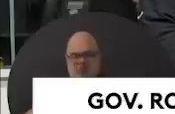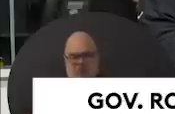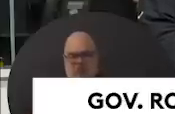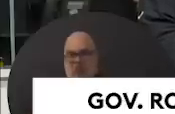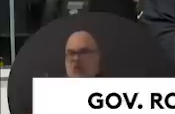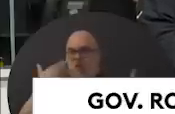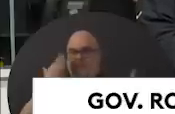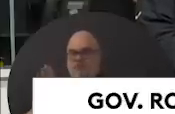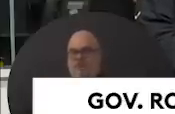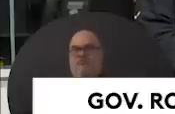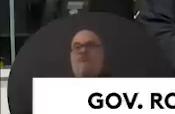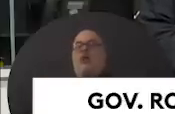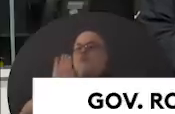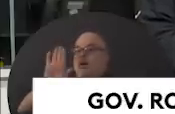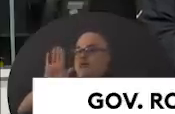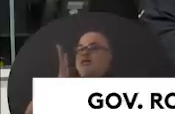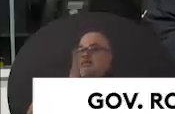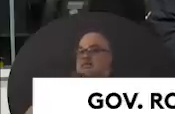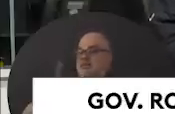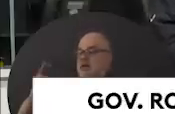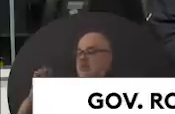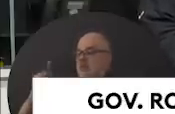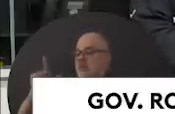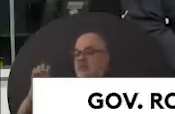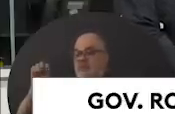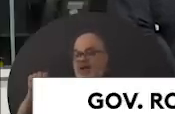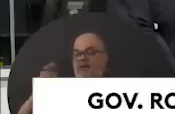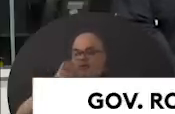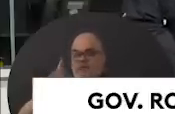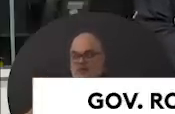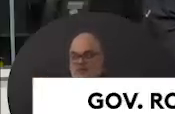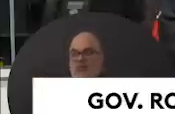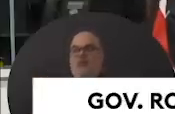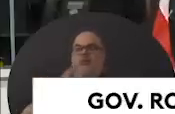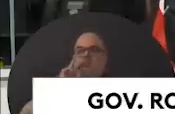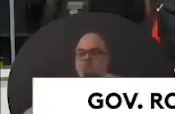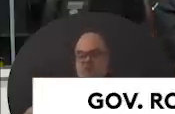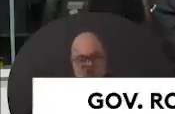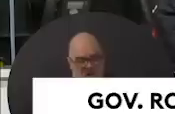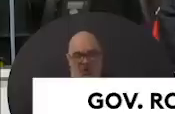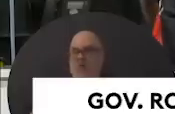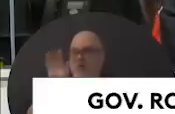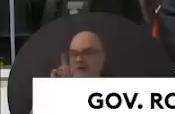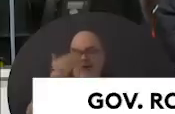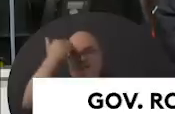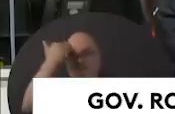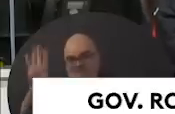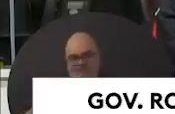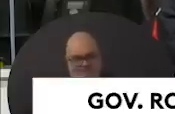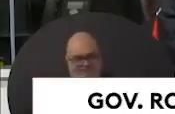just understand that there are some models that are going to have it go right into the Florida Peninsula to kind of take a right turn, and there's others that have it go